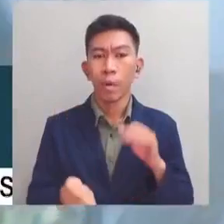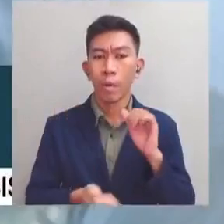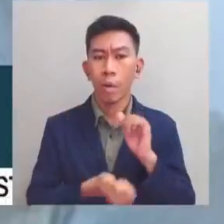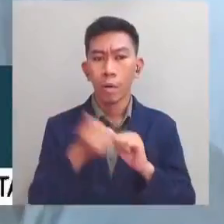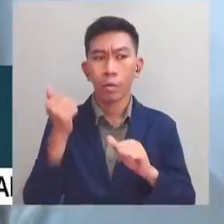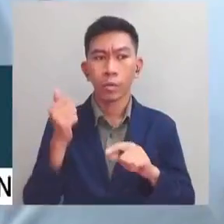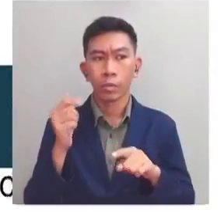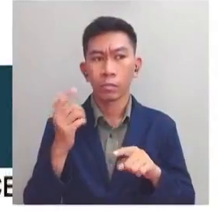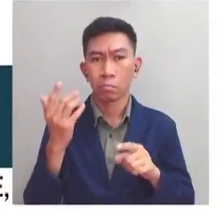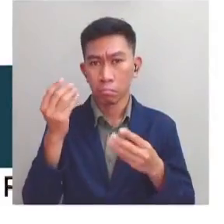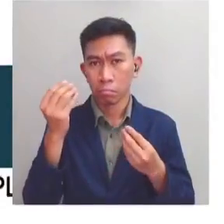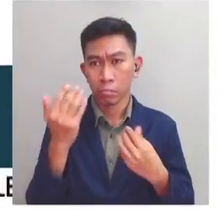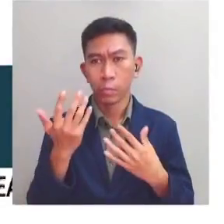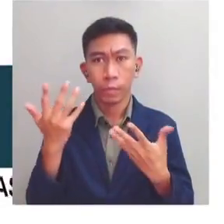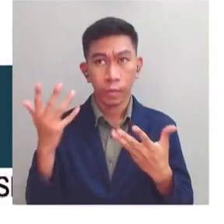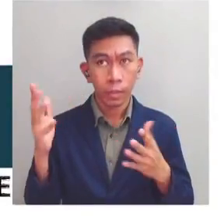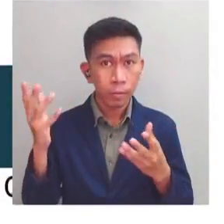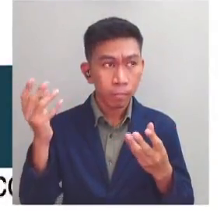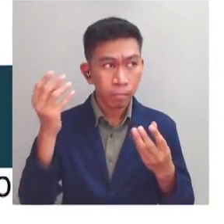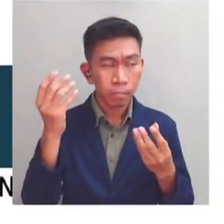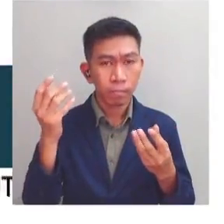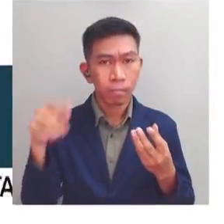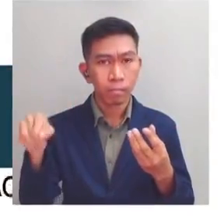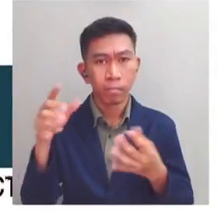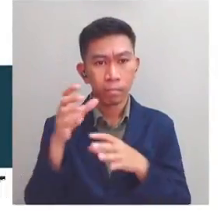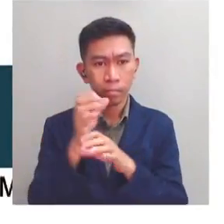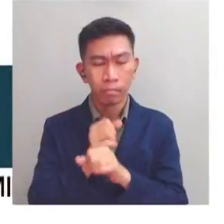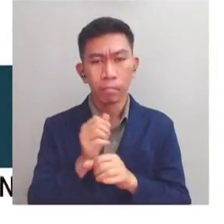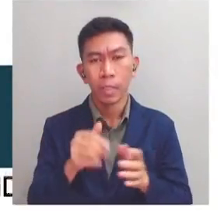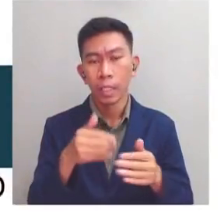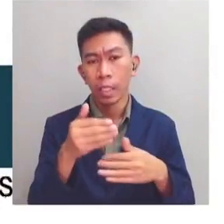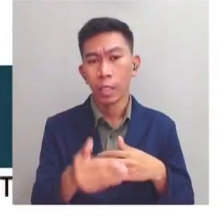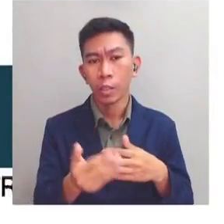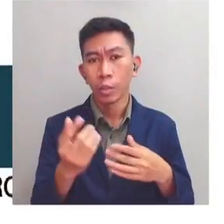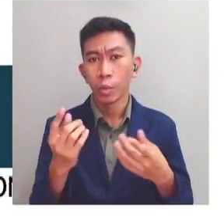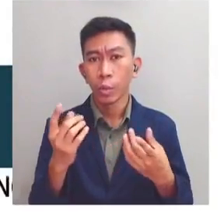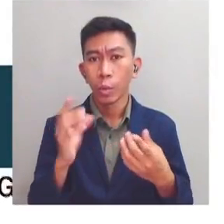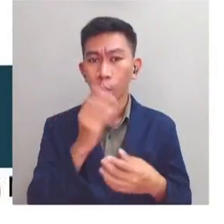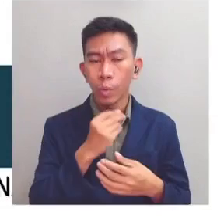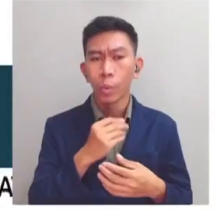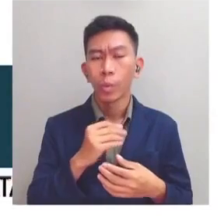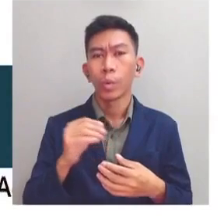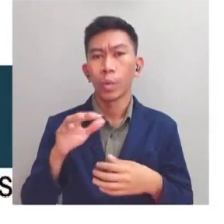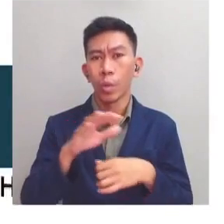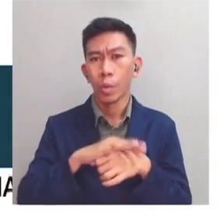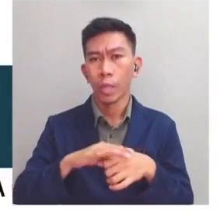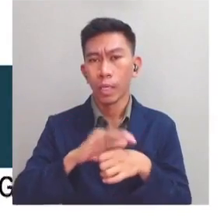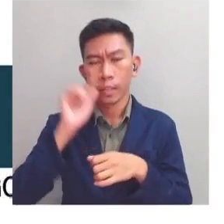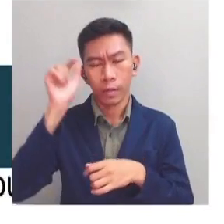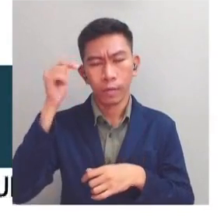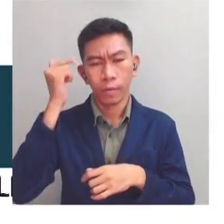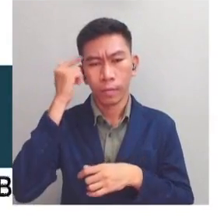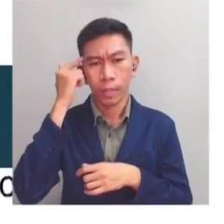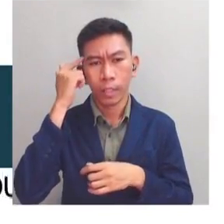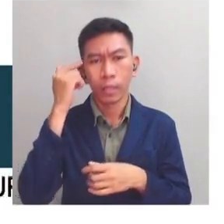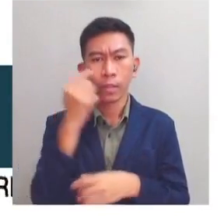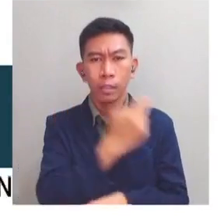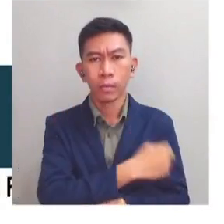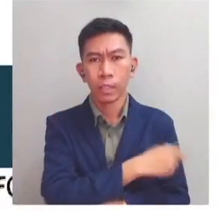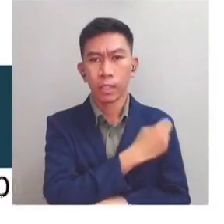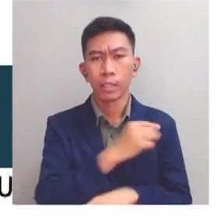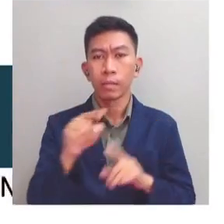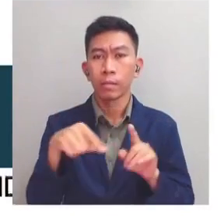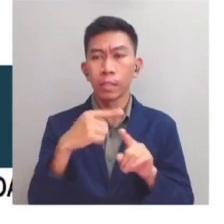health emergency allowance. The next phase is really the local government hospitals and the private sector. So we